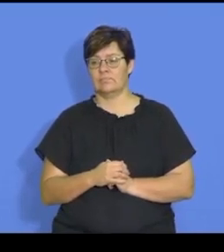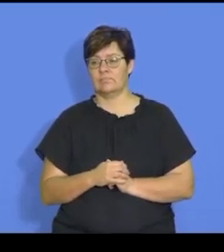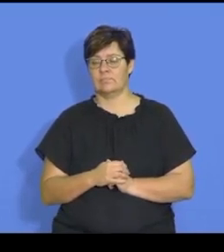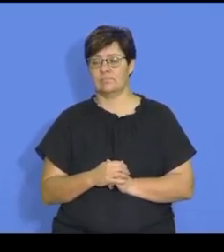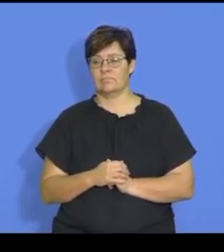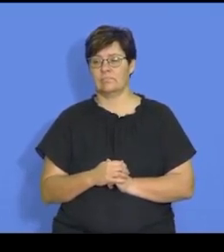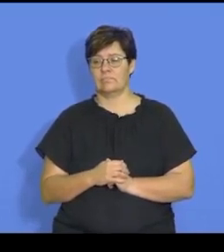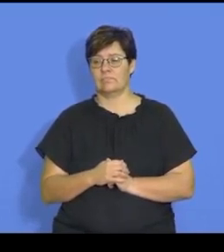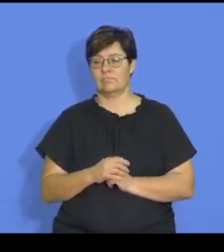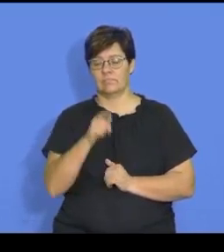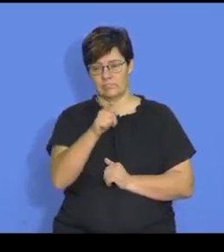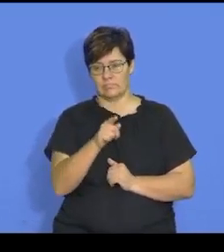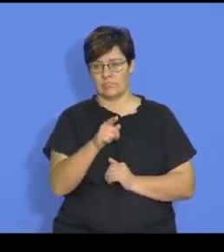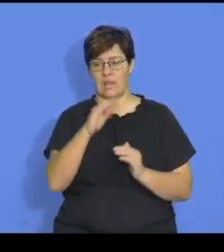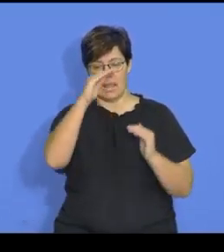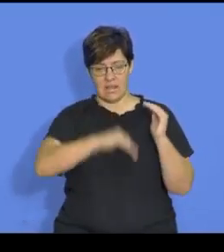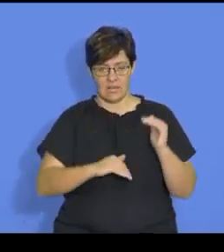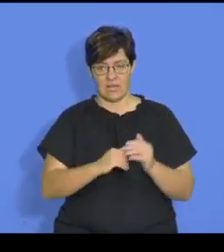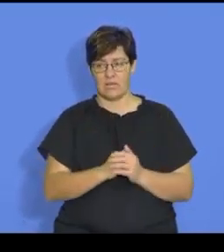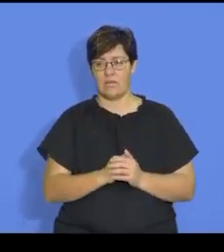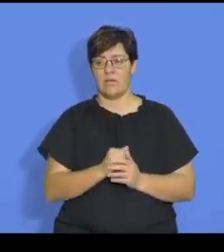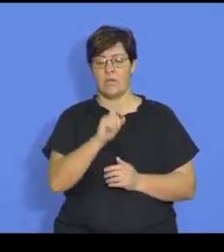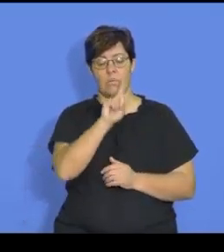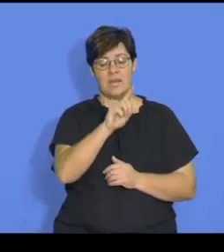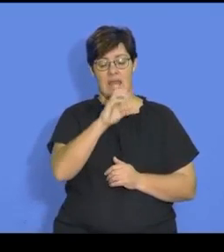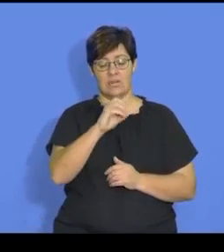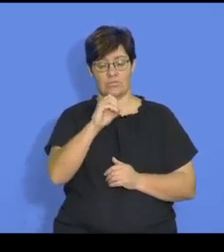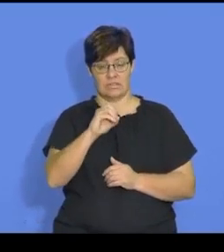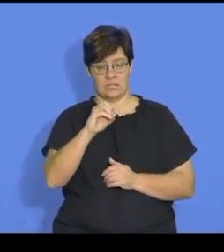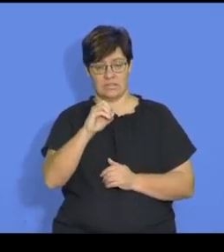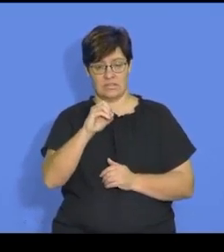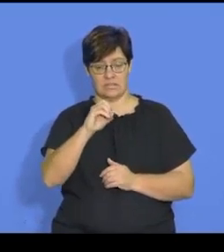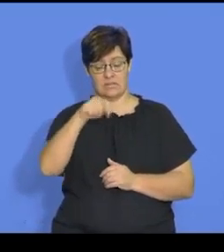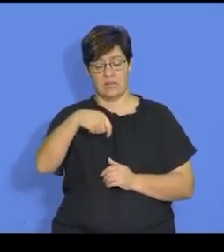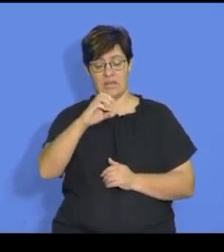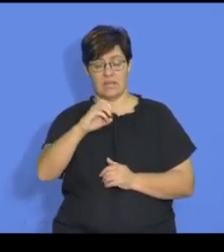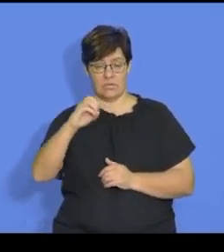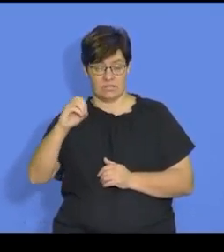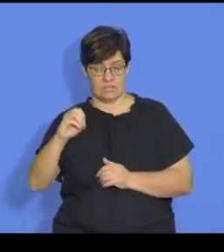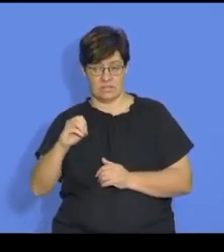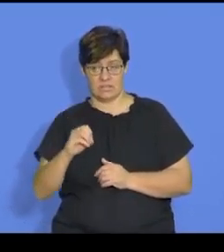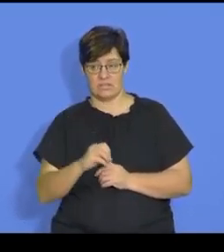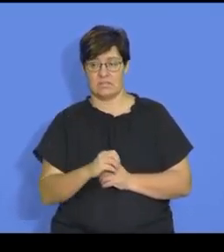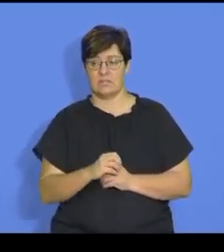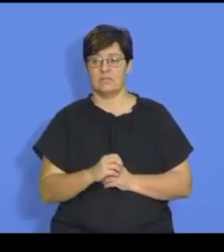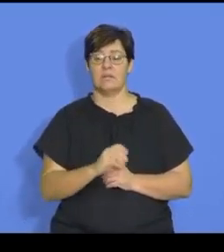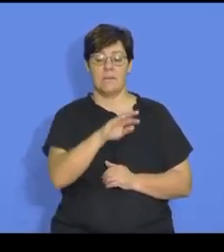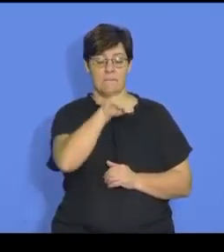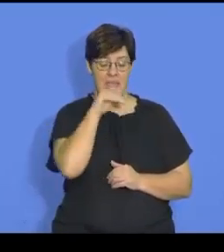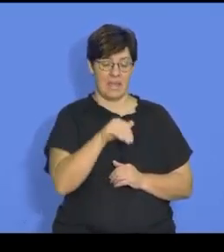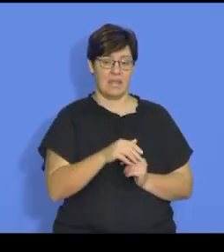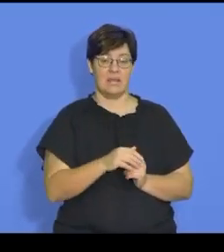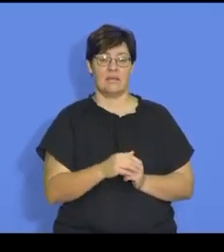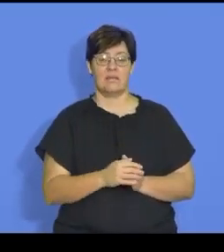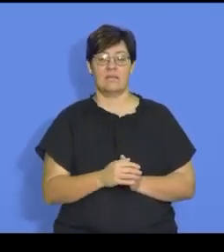so let's go to Candace. She's decreased her capital by 100,000. Right, so once again, the other